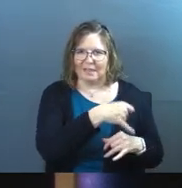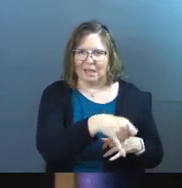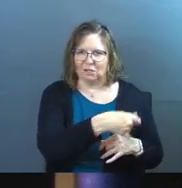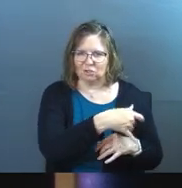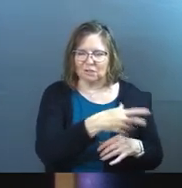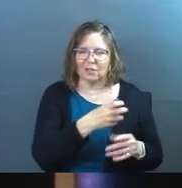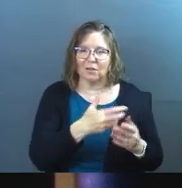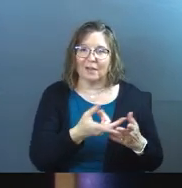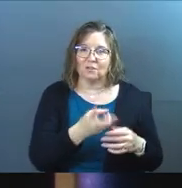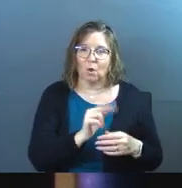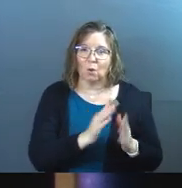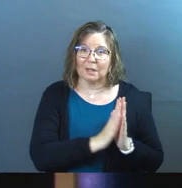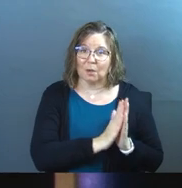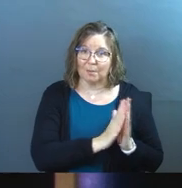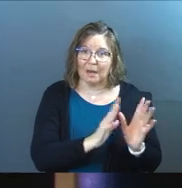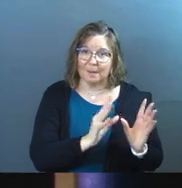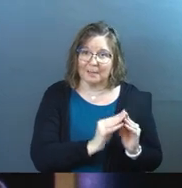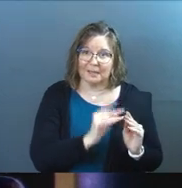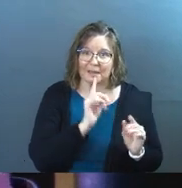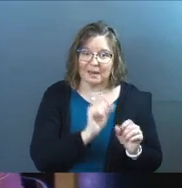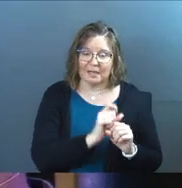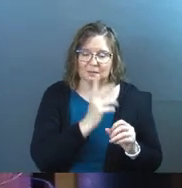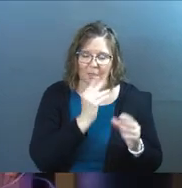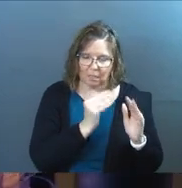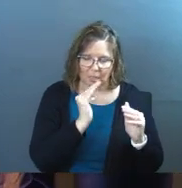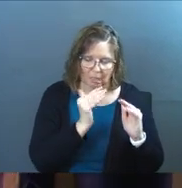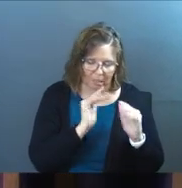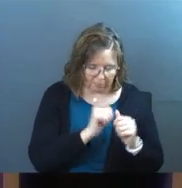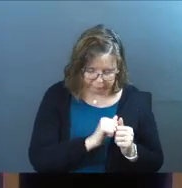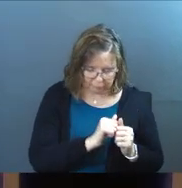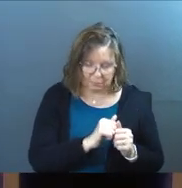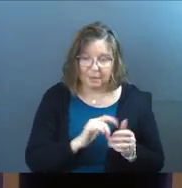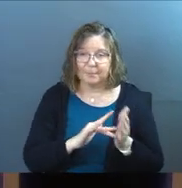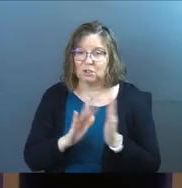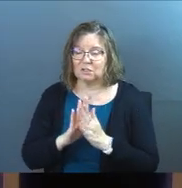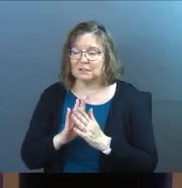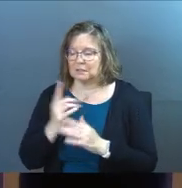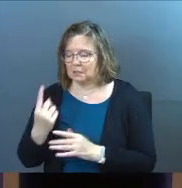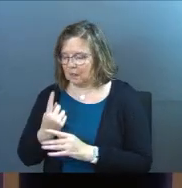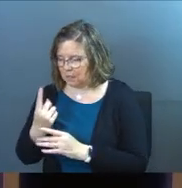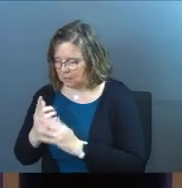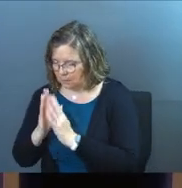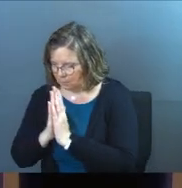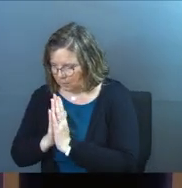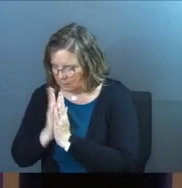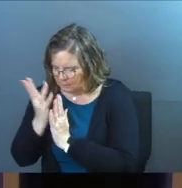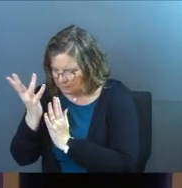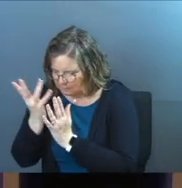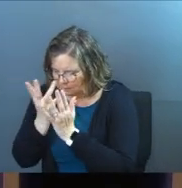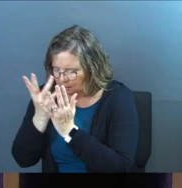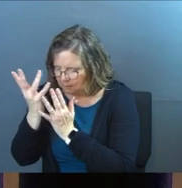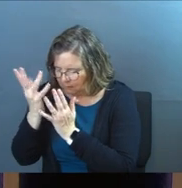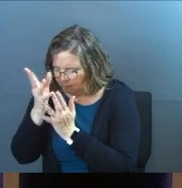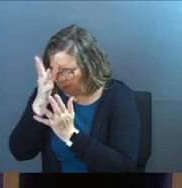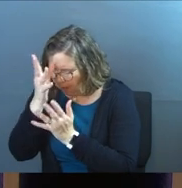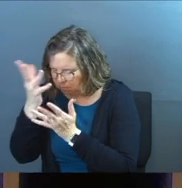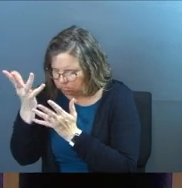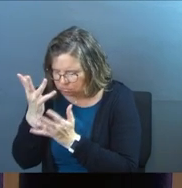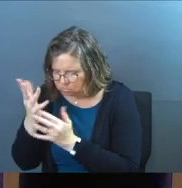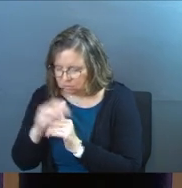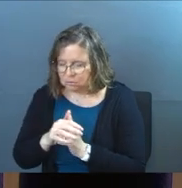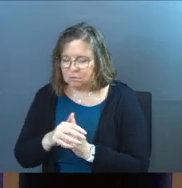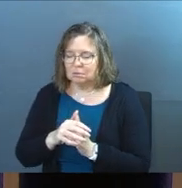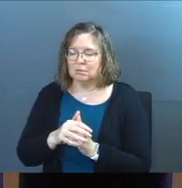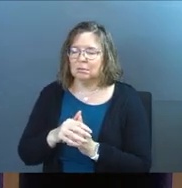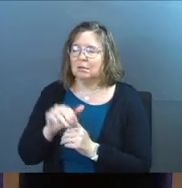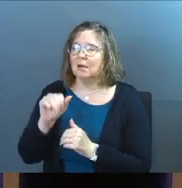of the garden, and they're having their own little prayer meeting. They're actually falling asleep, but Jesus is just him and the Father. Verse 36,